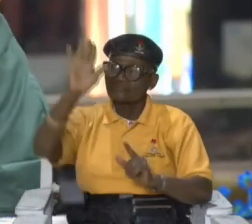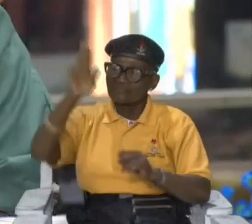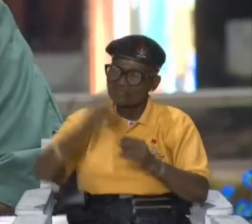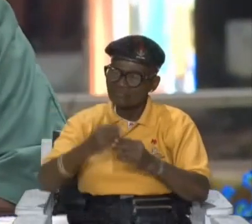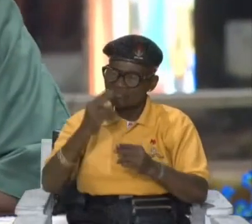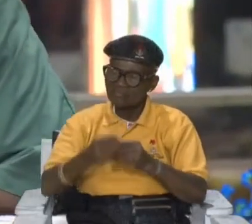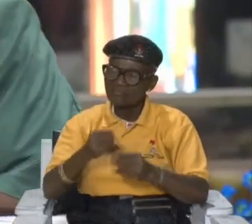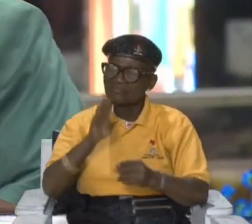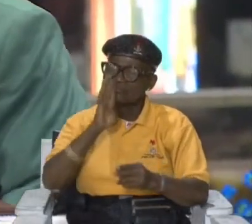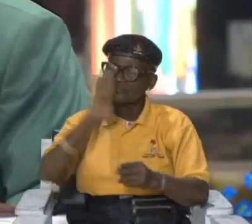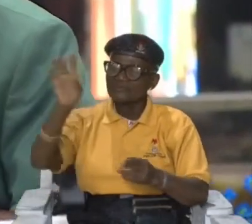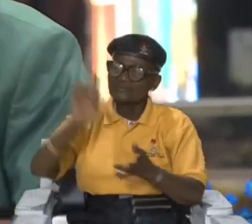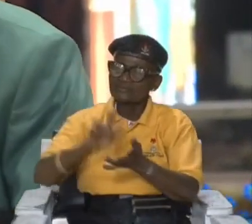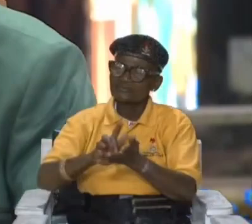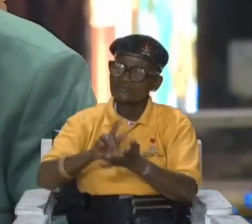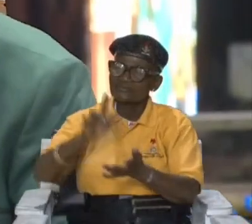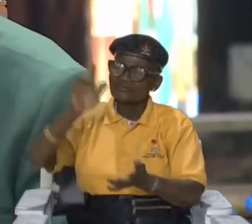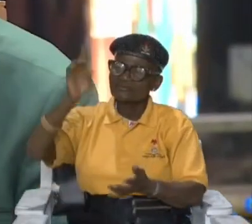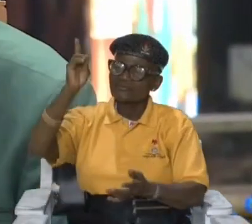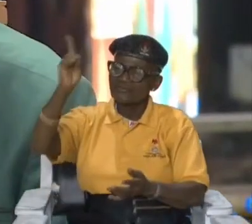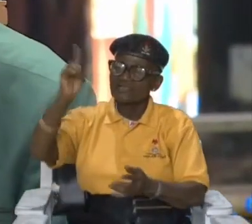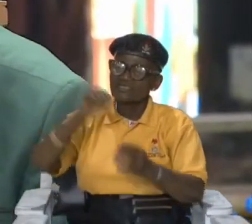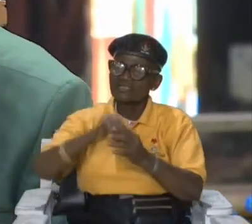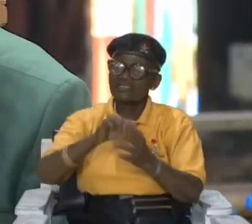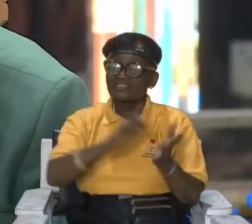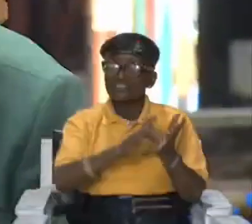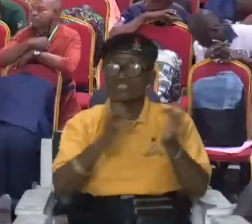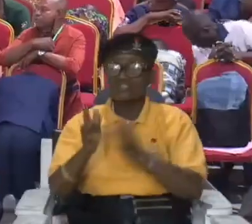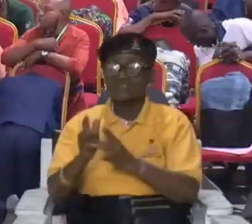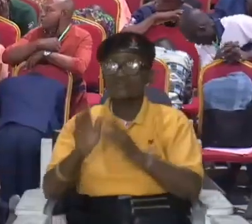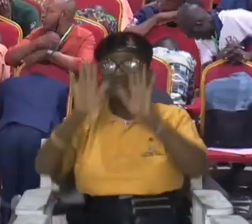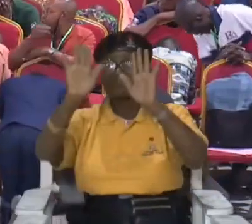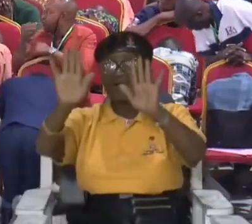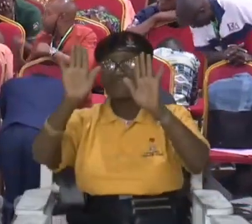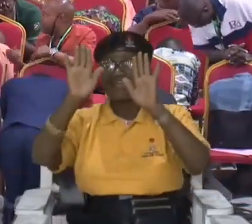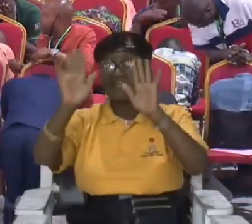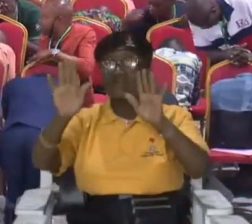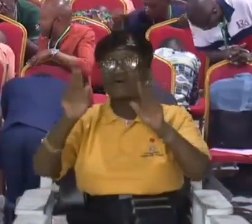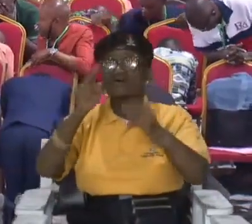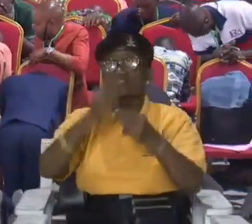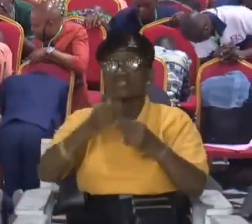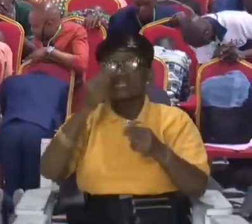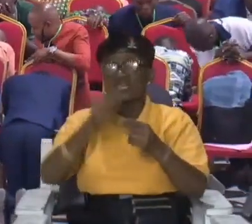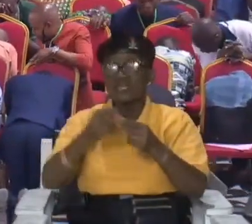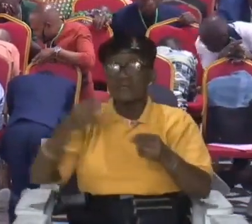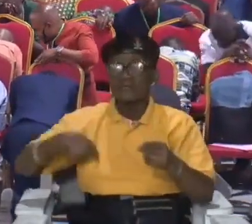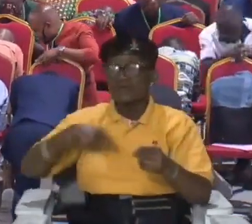In Jesus' marvelous name, we have prayed.